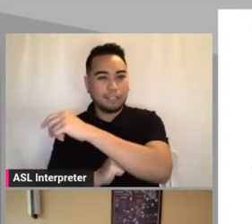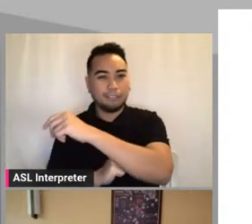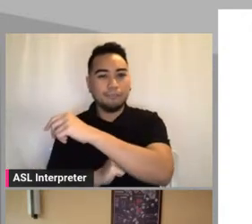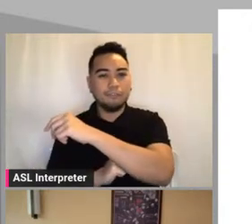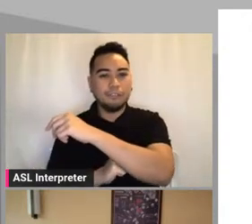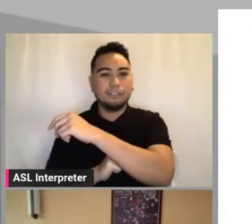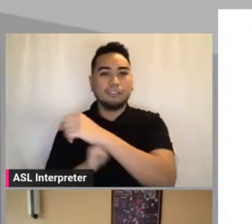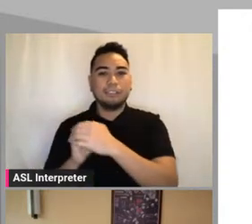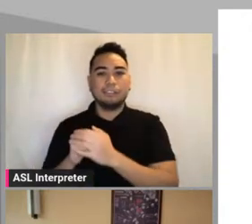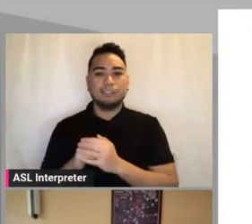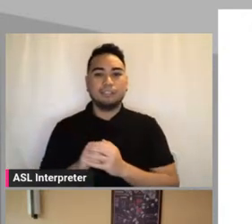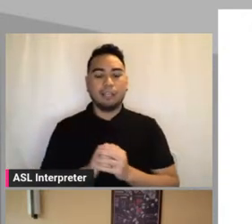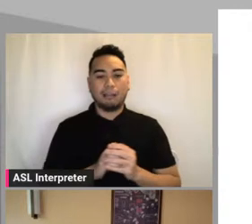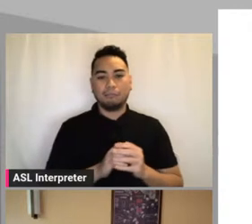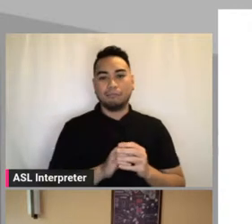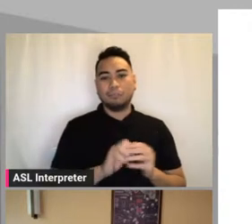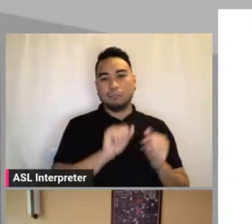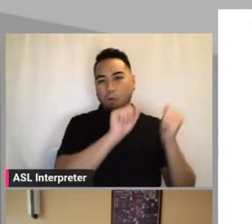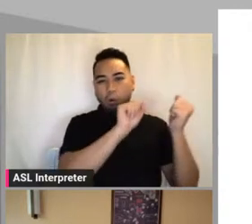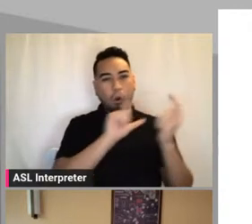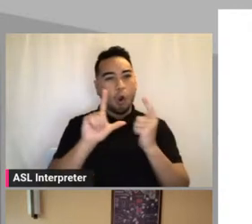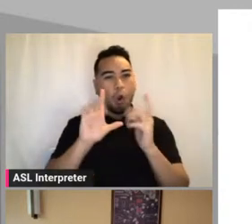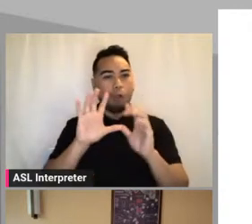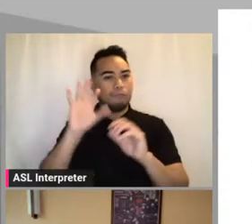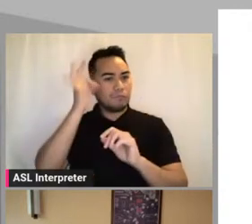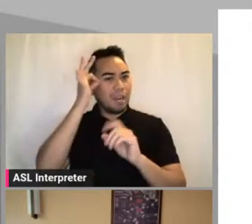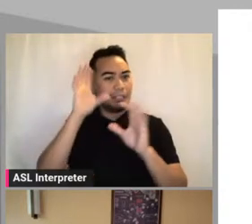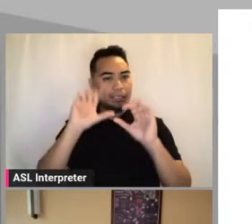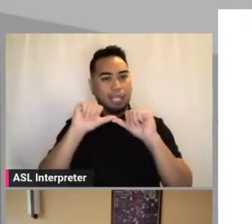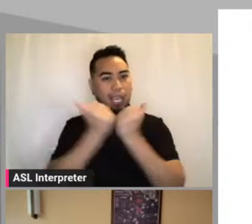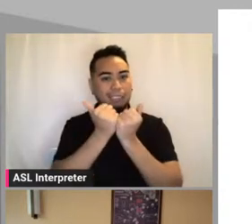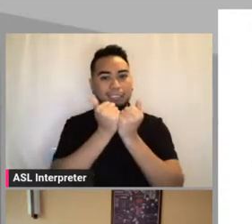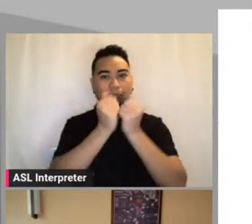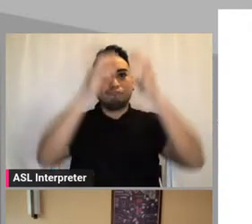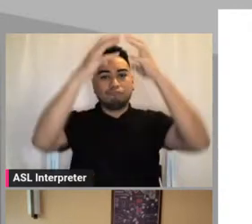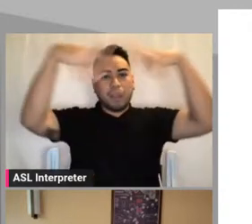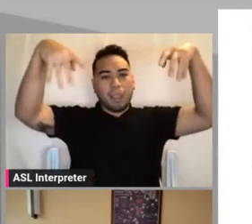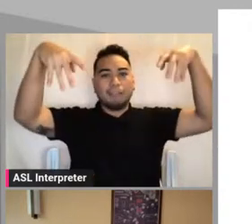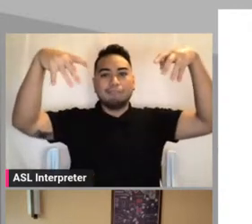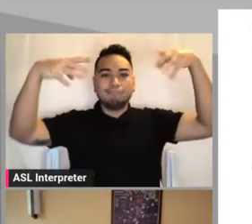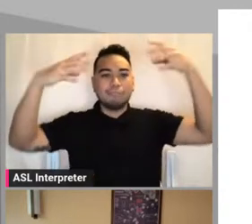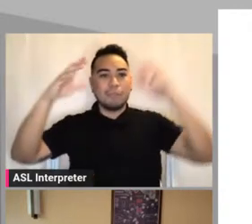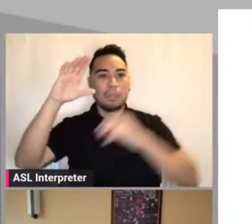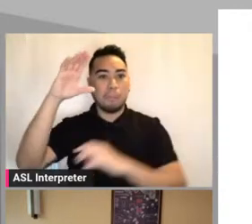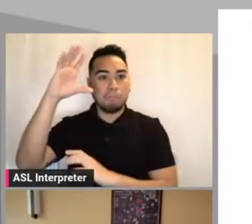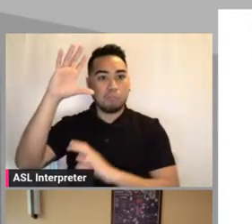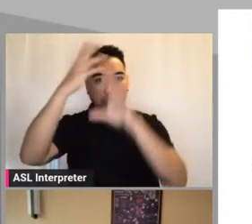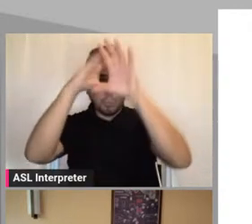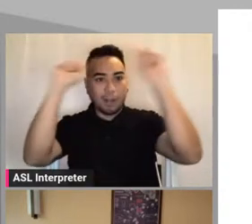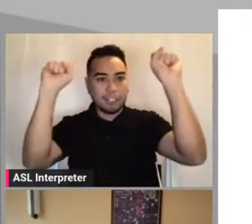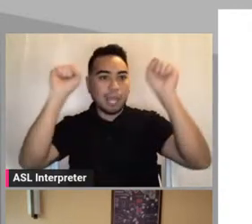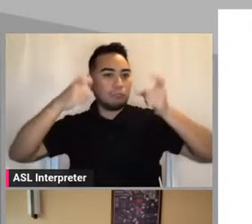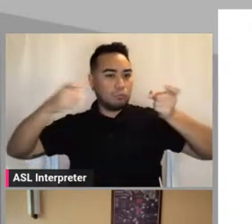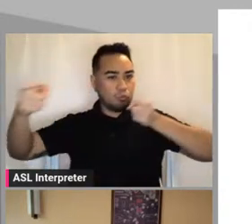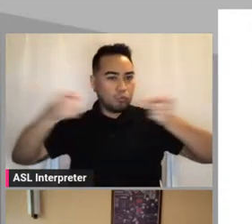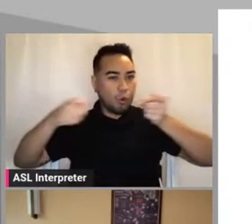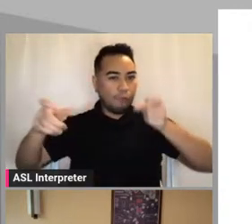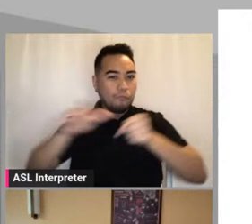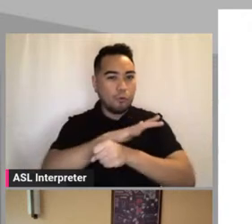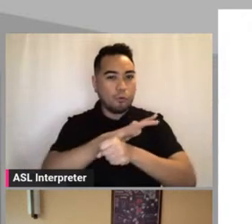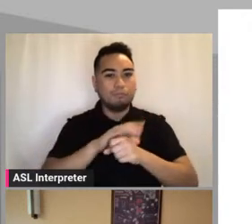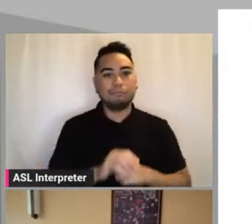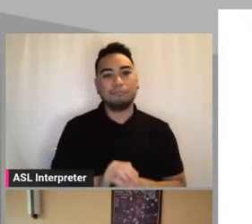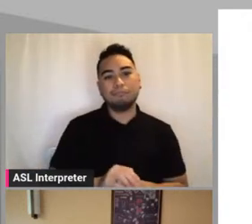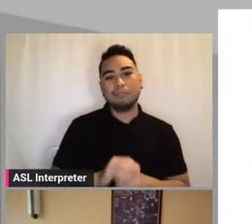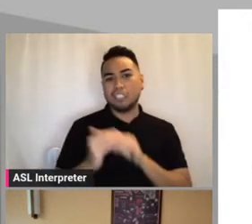agency directly under the president's control, which means most of them will be gutted, turn the Justice Department